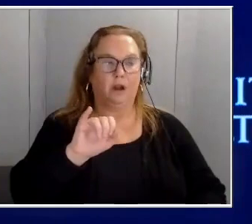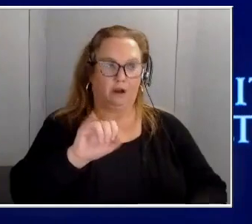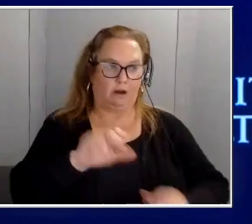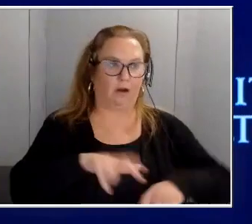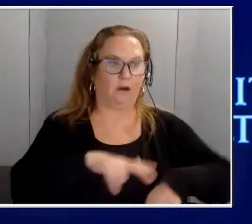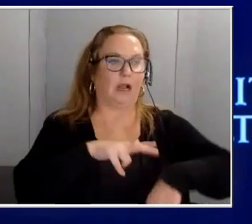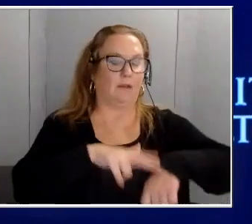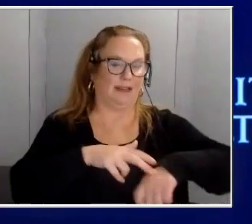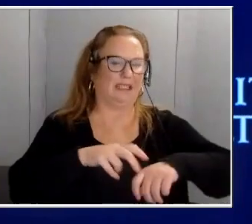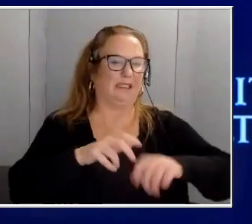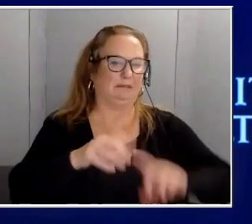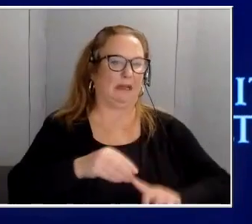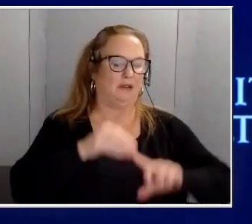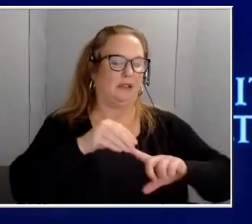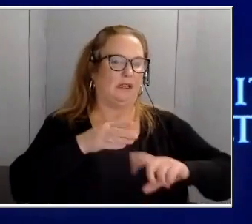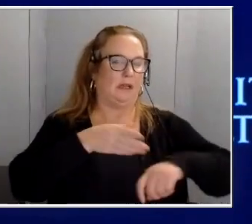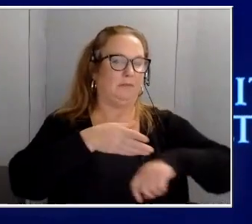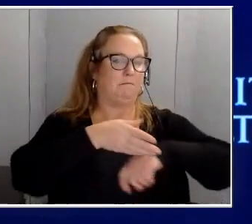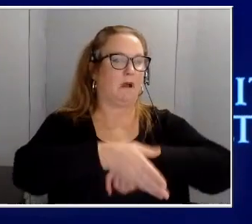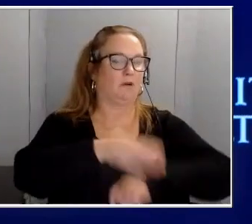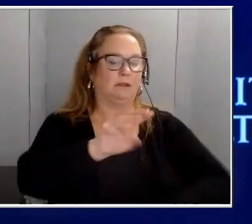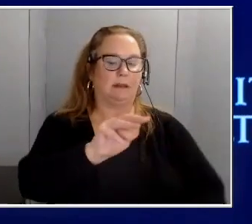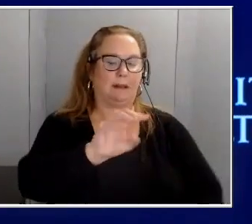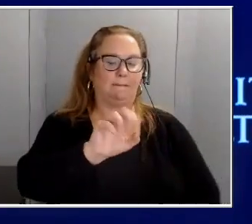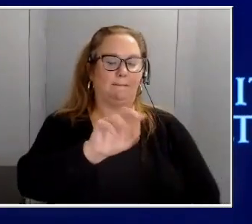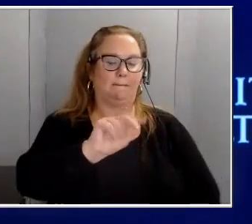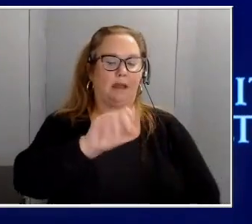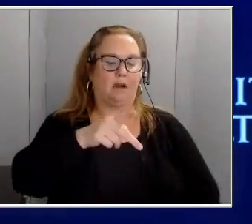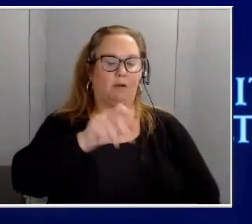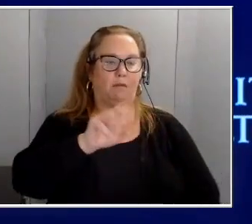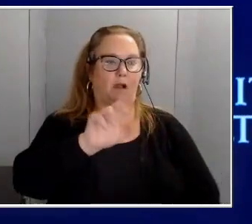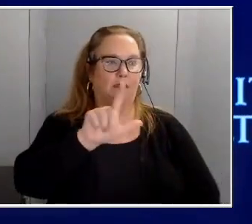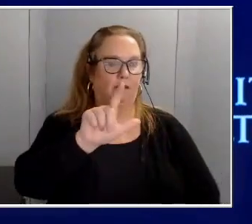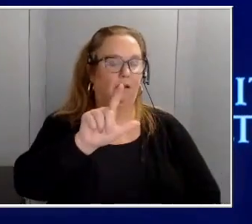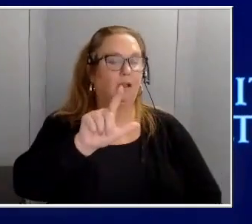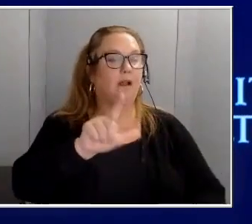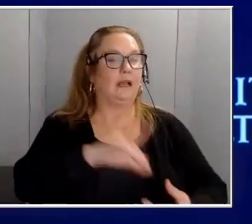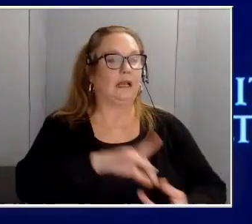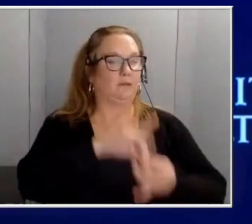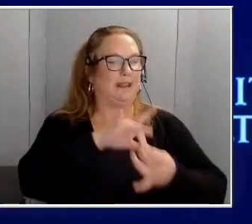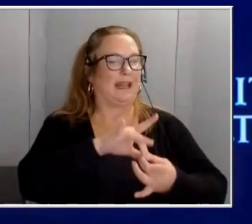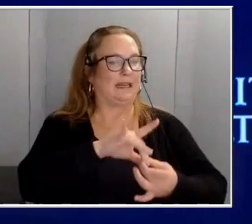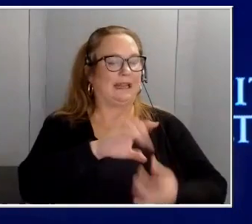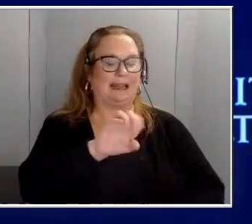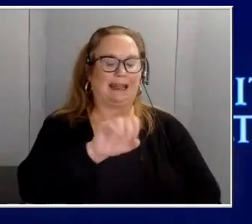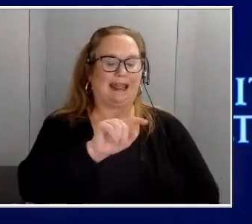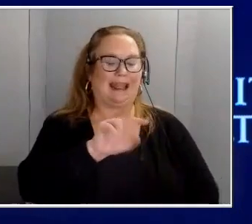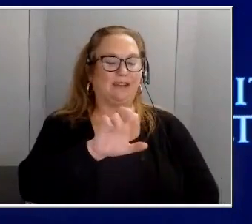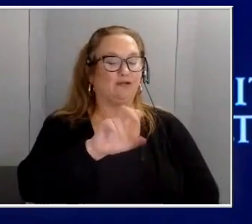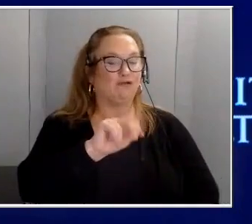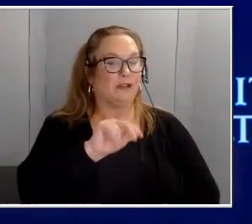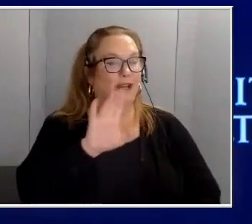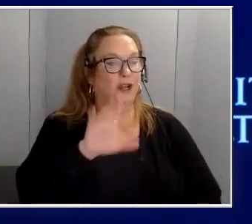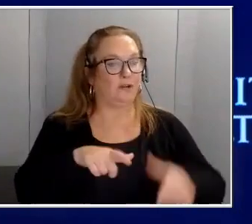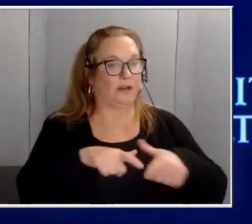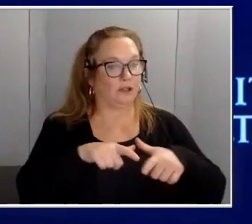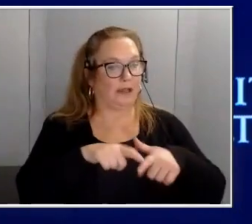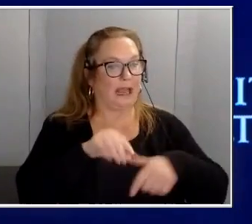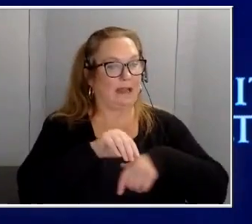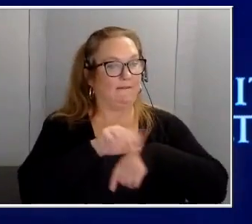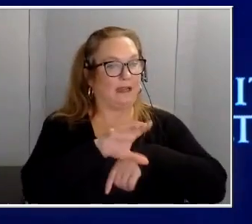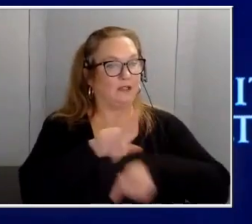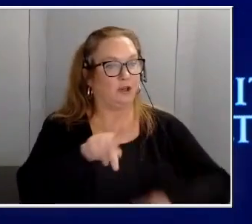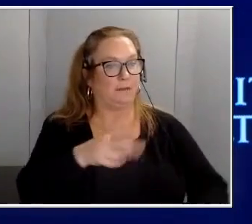and it actually really all has to do with the estrogen levels in the vagina, because it affects the pH, which allows all